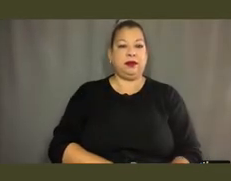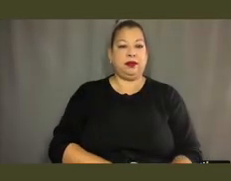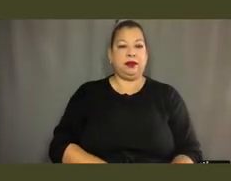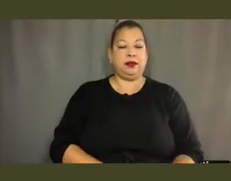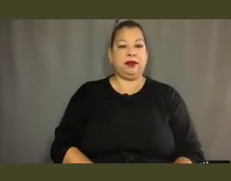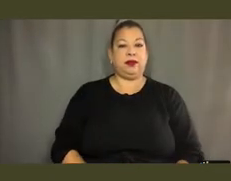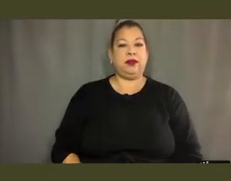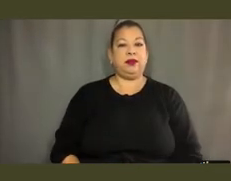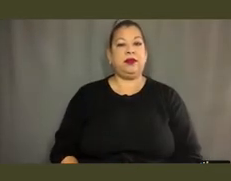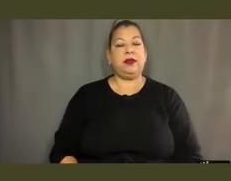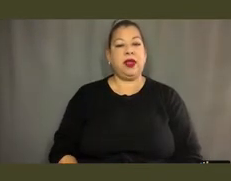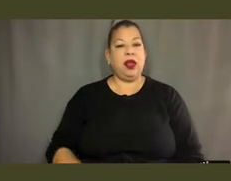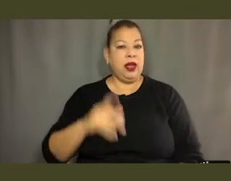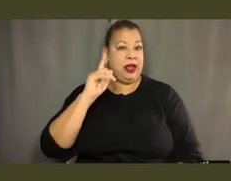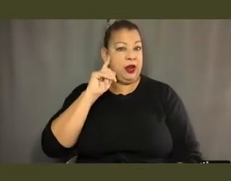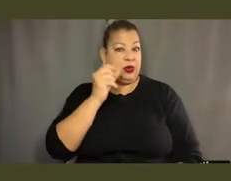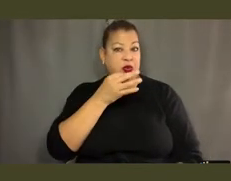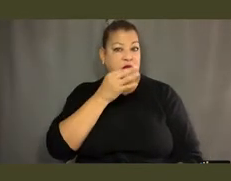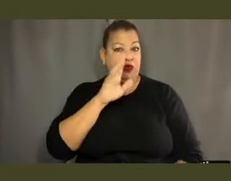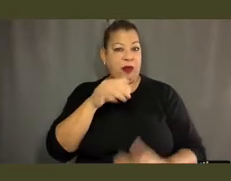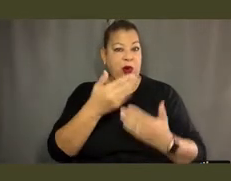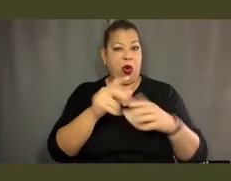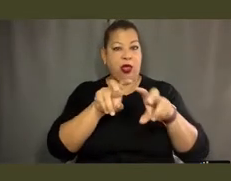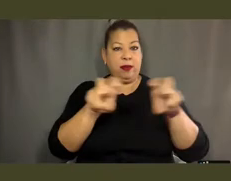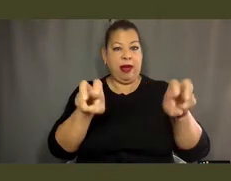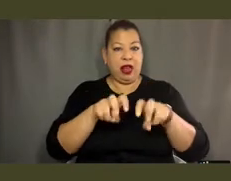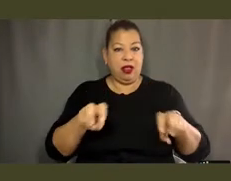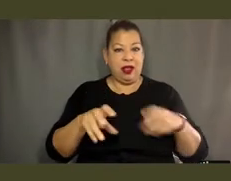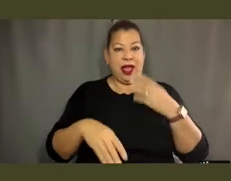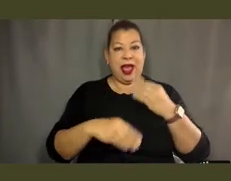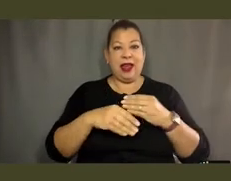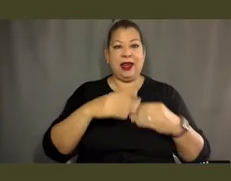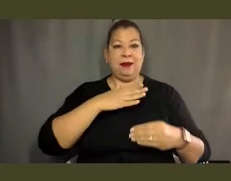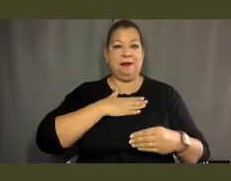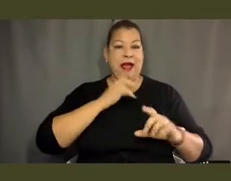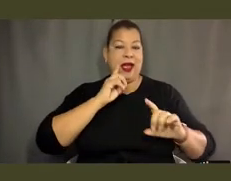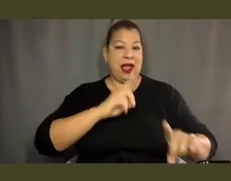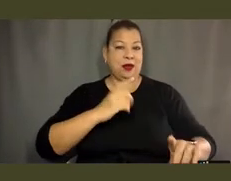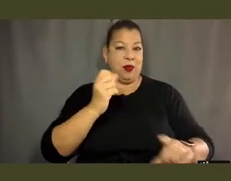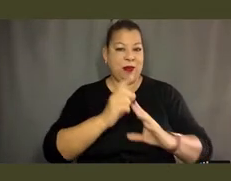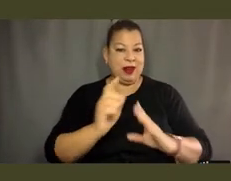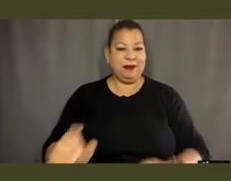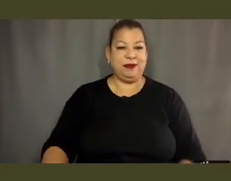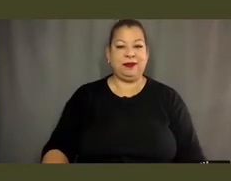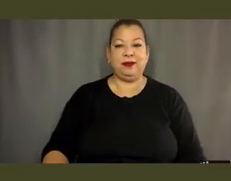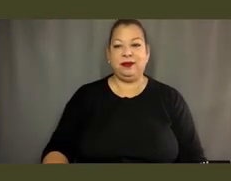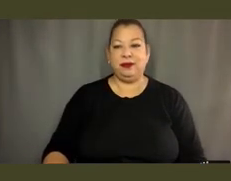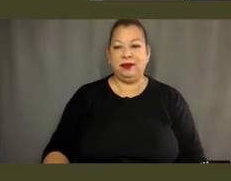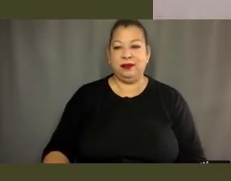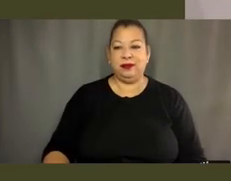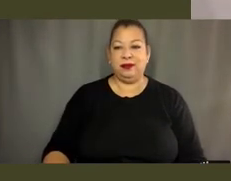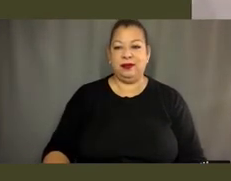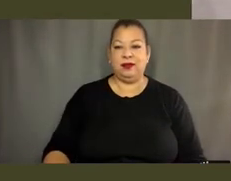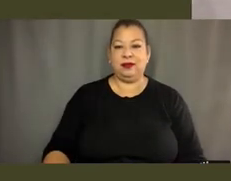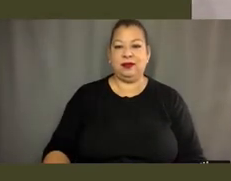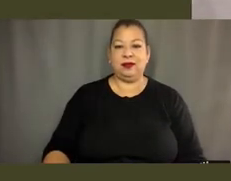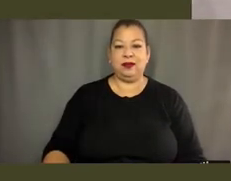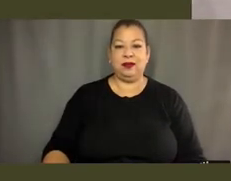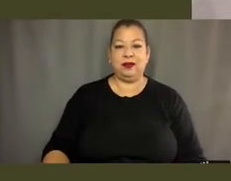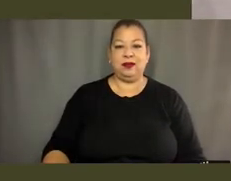from all of them in a moment. And I'm just adding in my answer to the poll that we have going on.